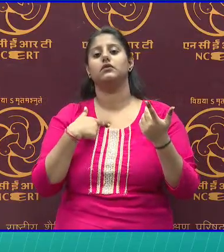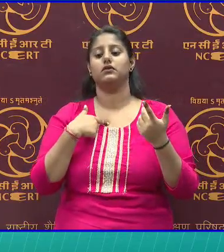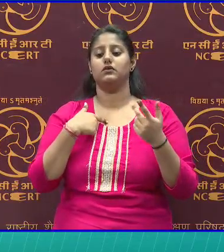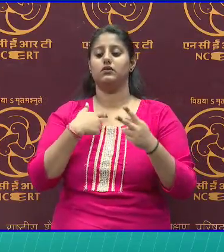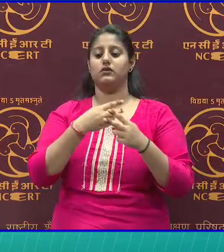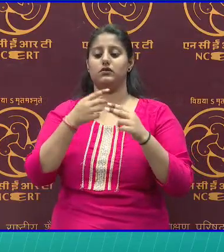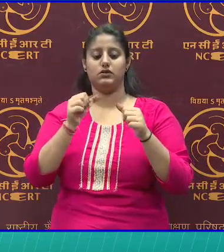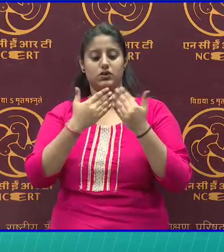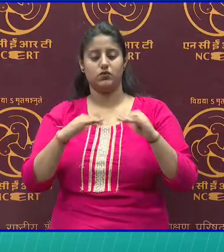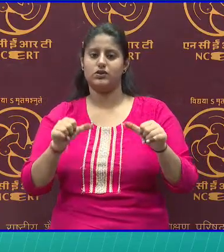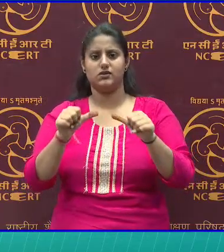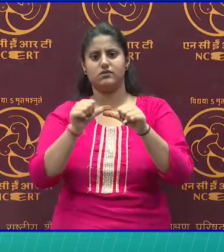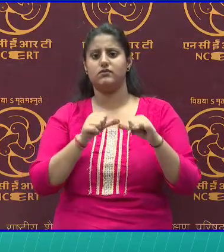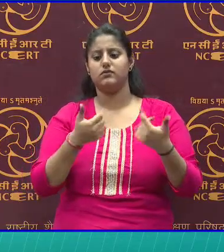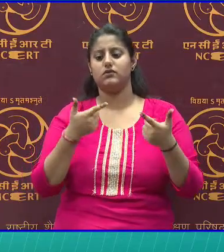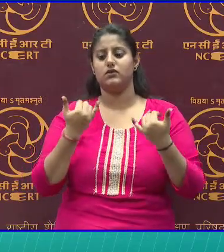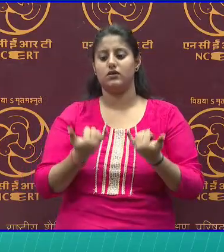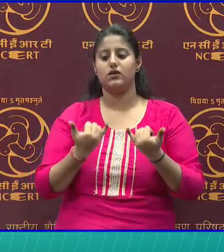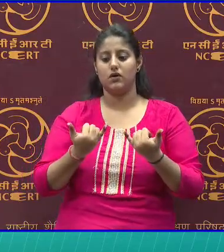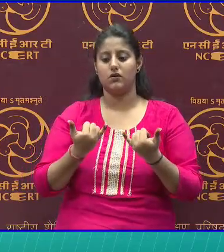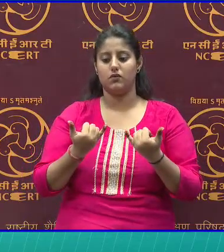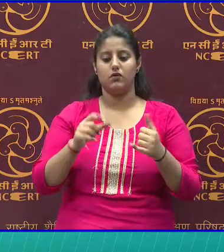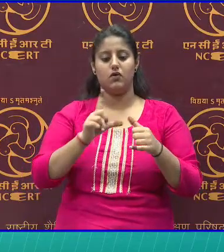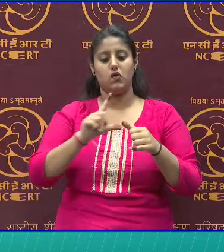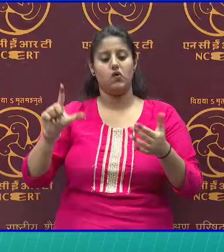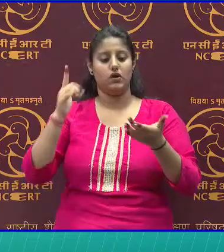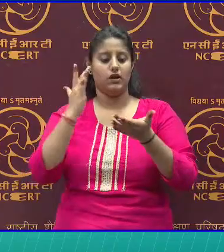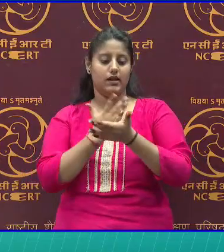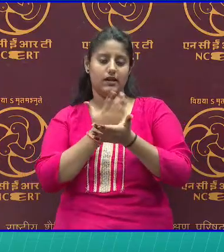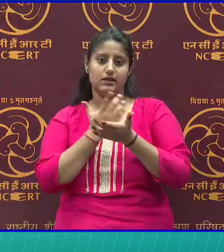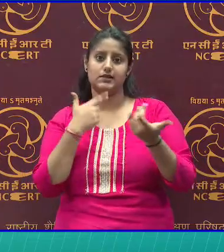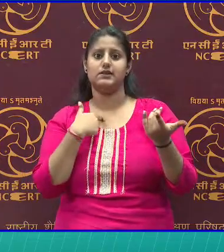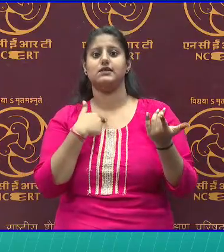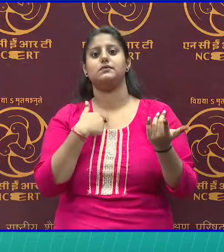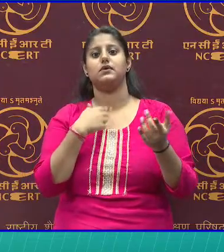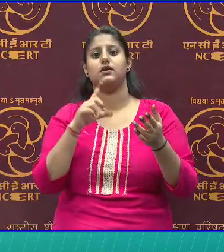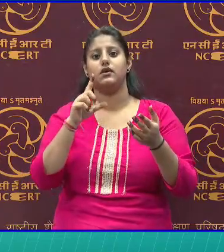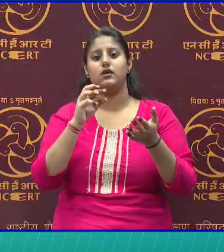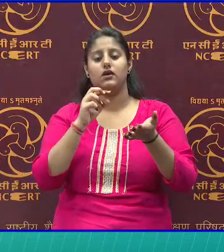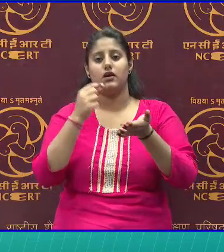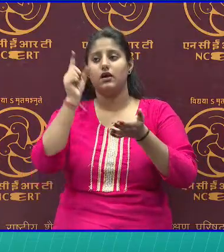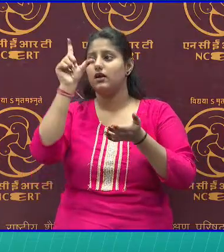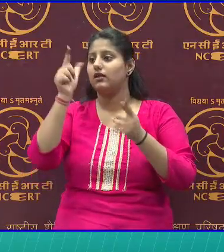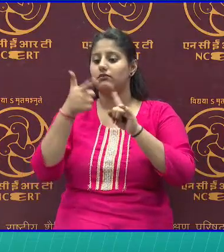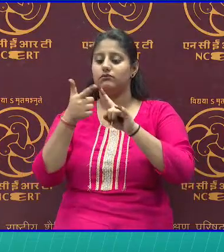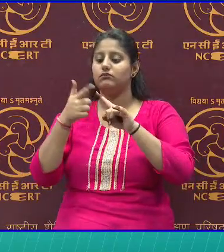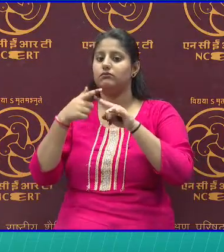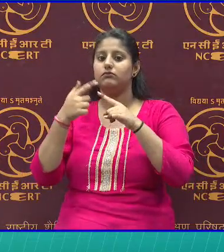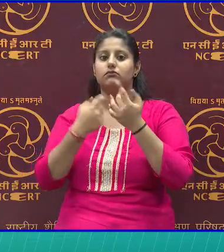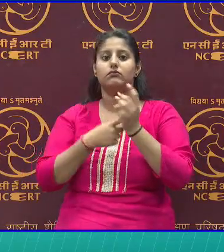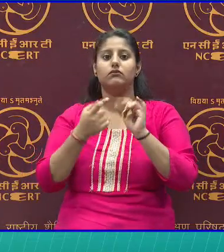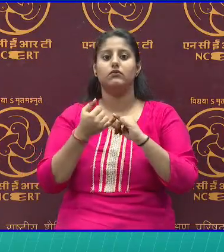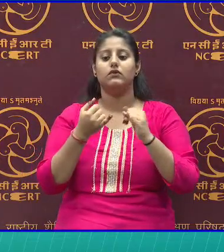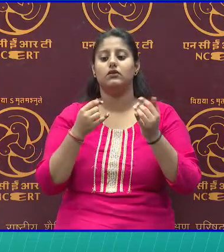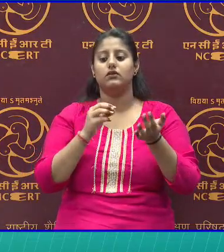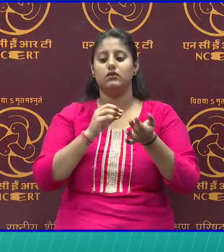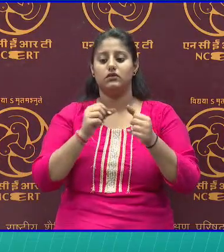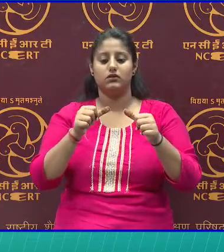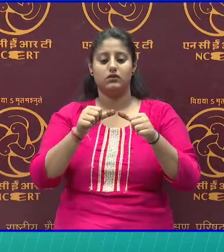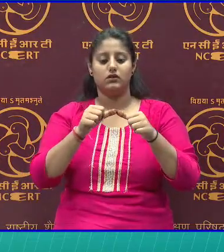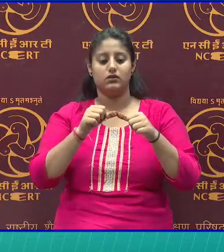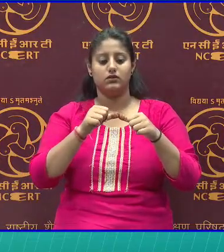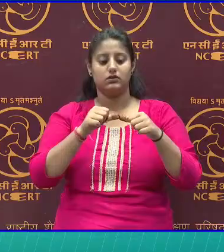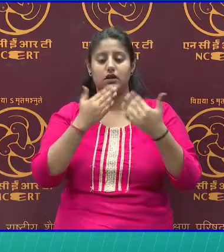to answer. This time we have, for each chapter, we have a session of let us reflect. Here we try the children actually reflect on